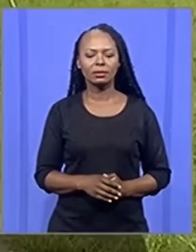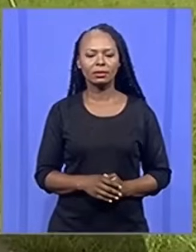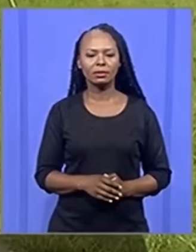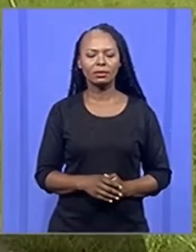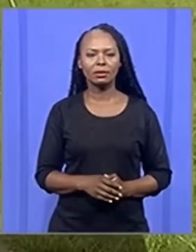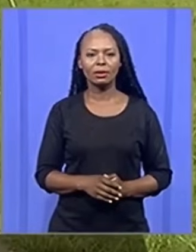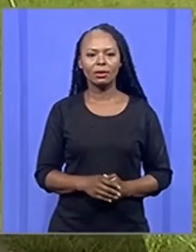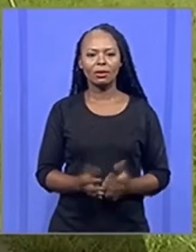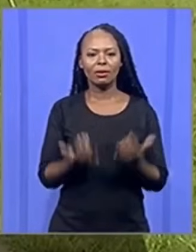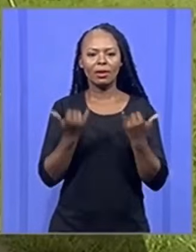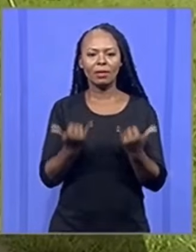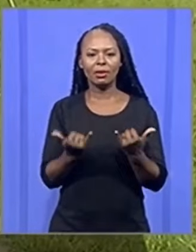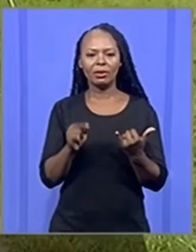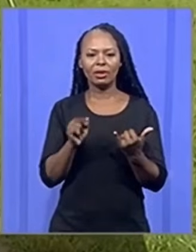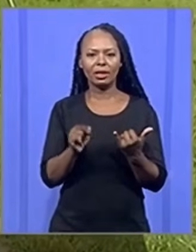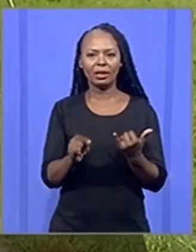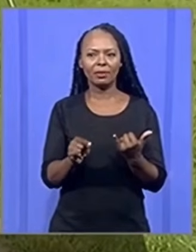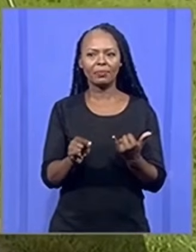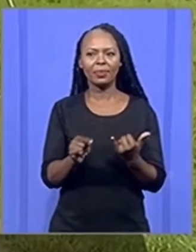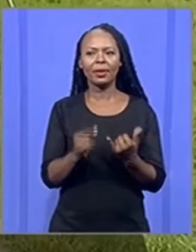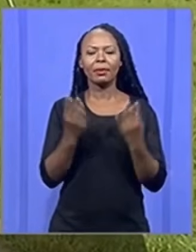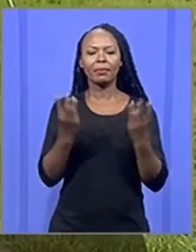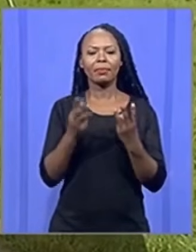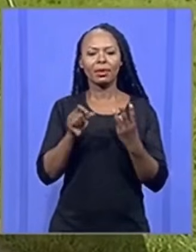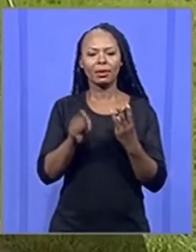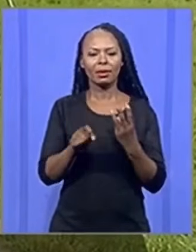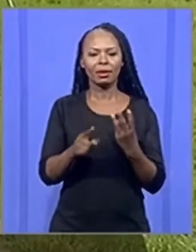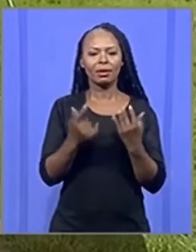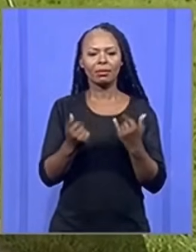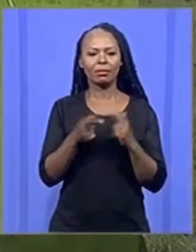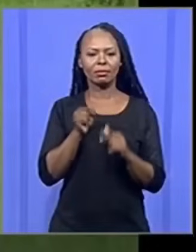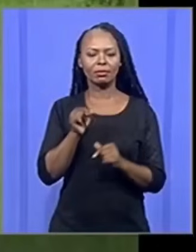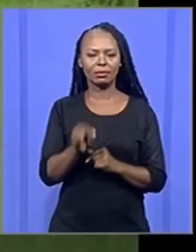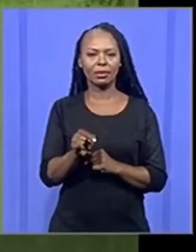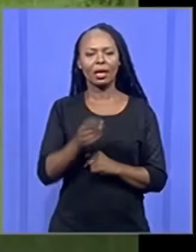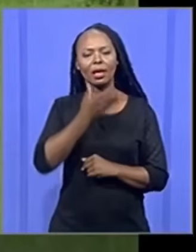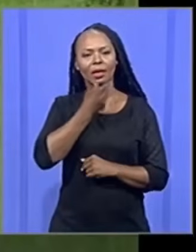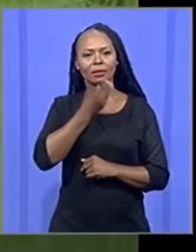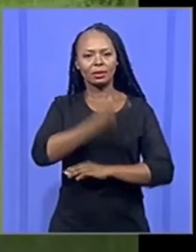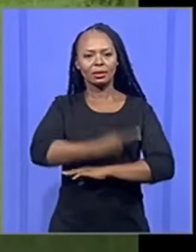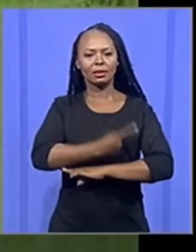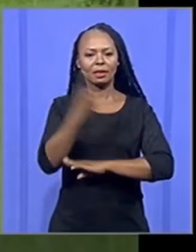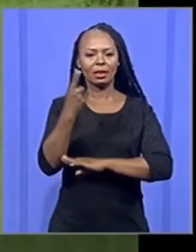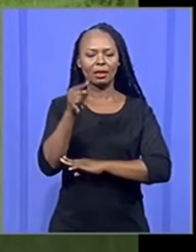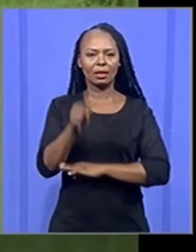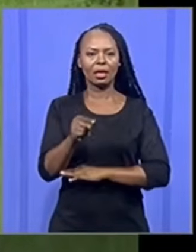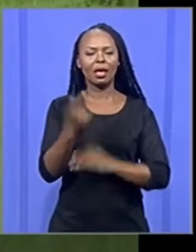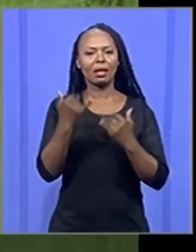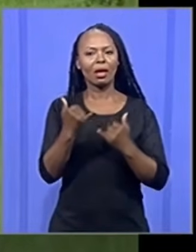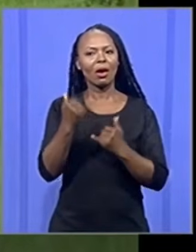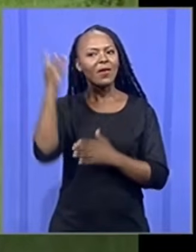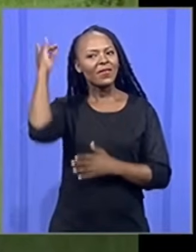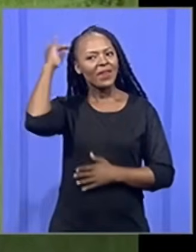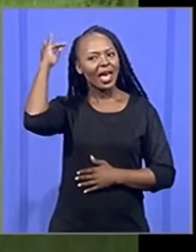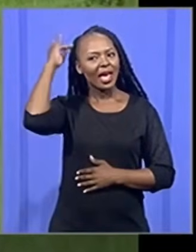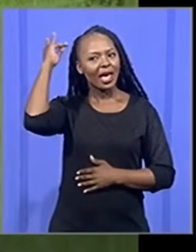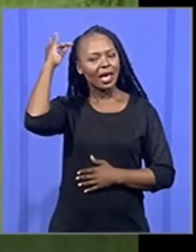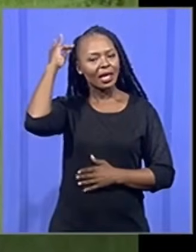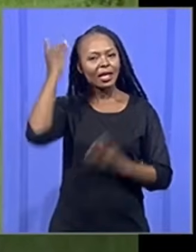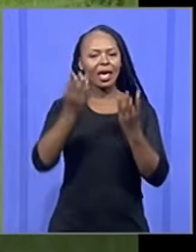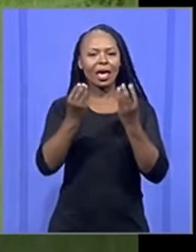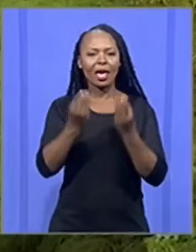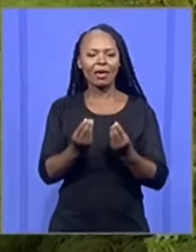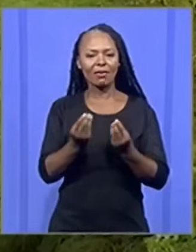Ditsela di sentswe ke merwalela e neng e padimotse letsatsi pele ga Keresemose. Sejanaga sa modiro wa van se se neng se pegile ba leloko